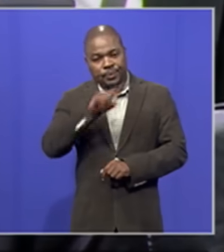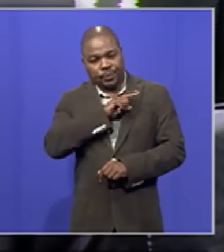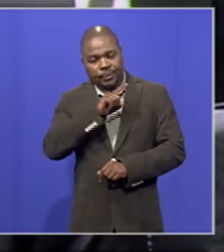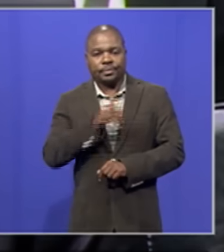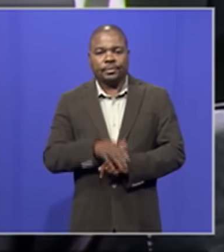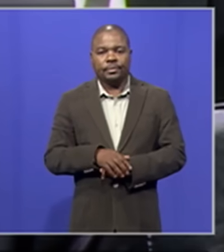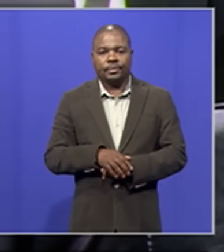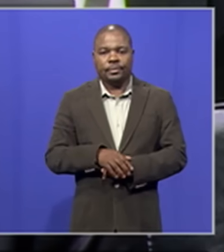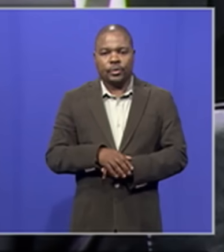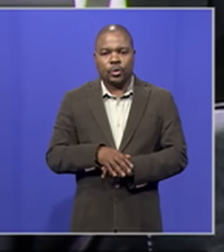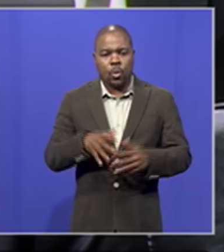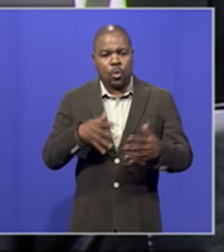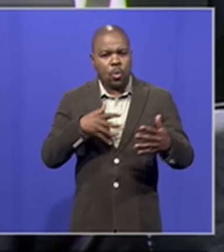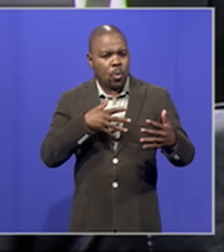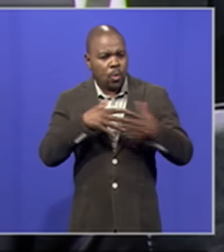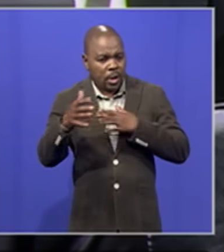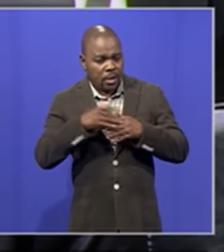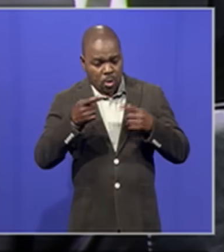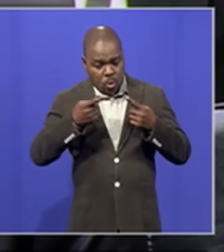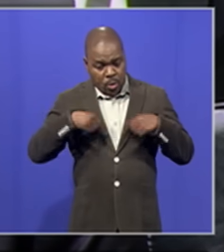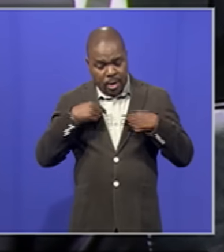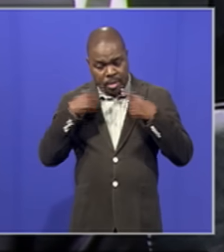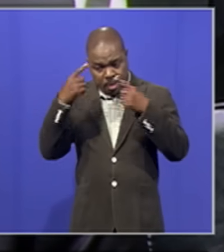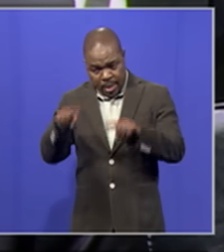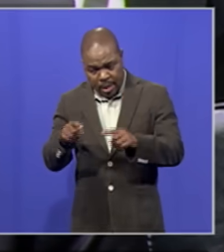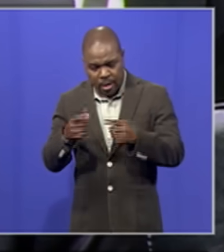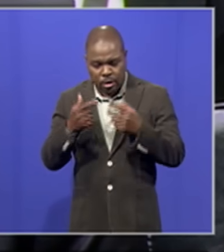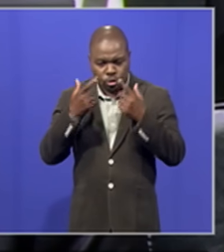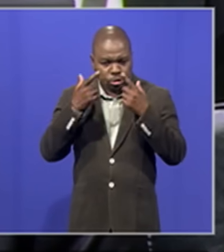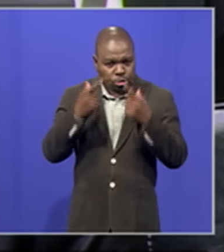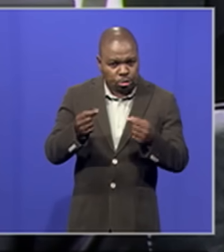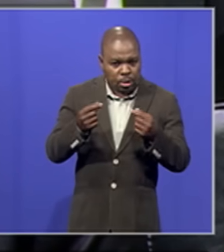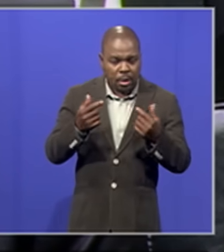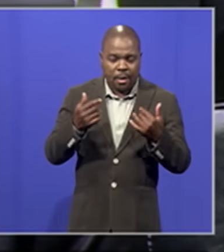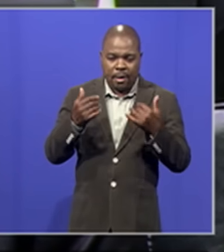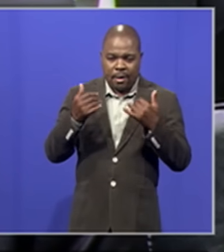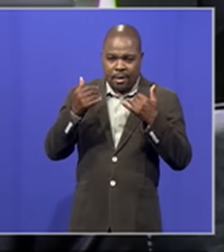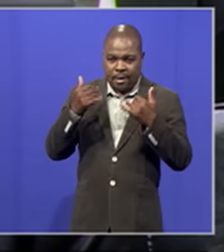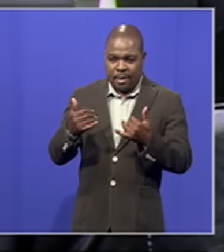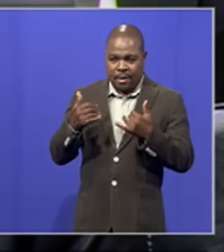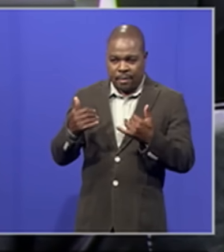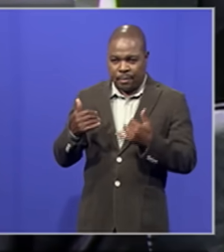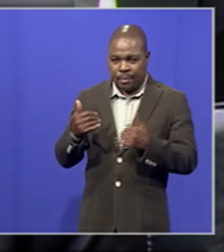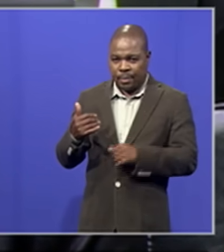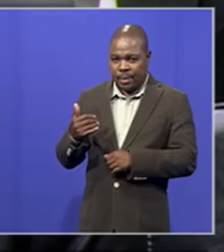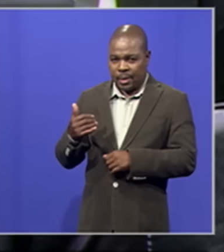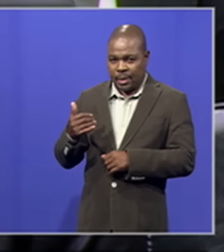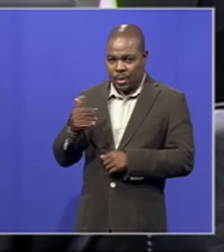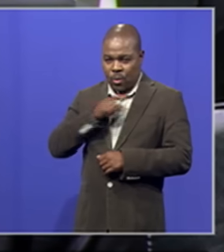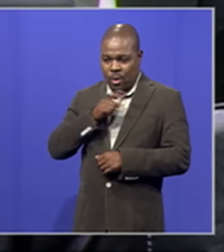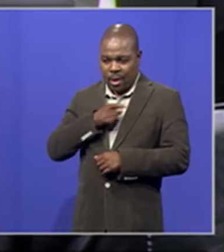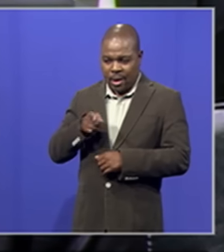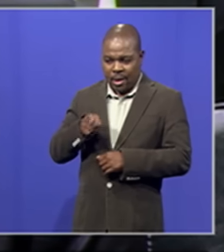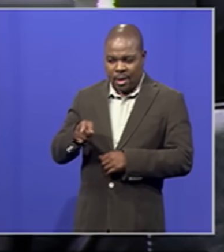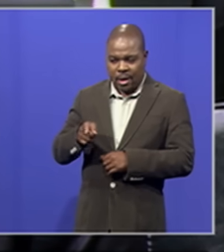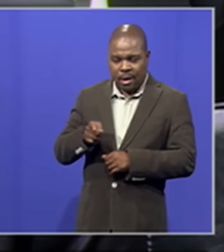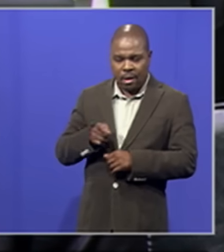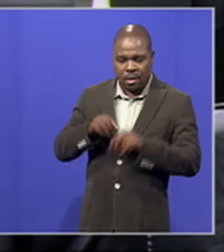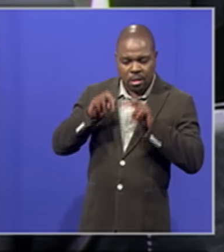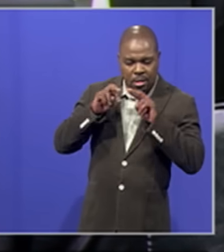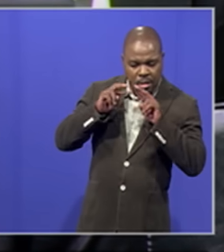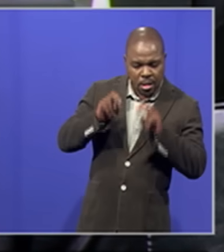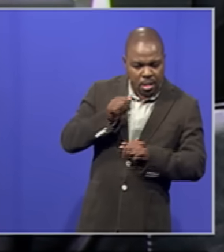whatever that we were doing in now this covert operation